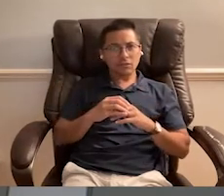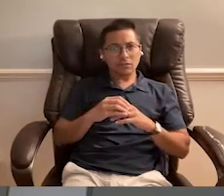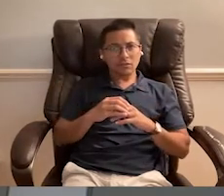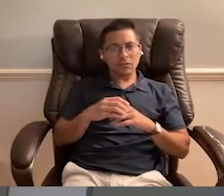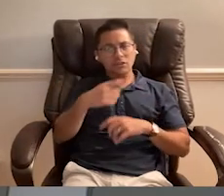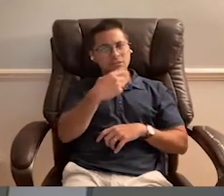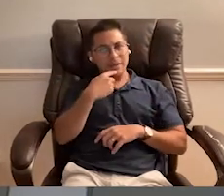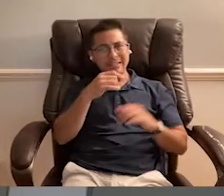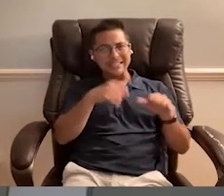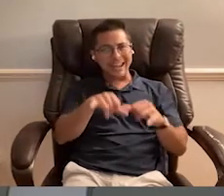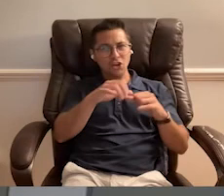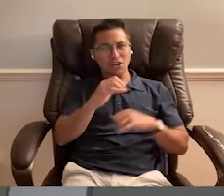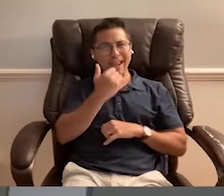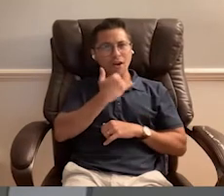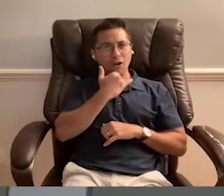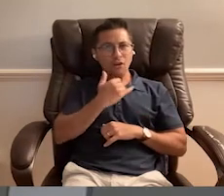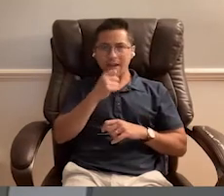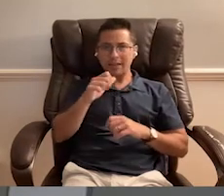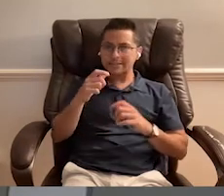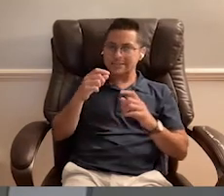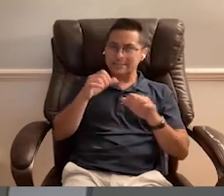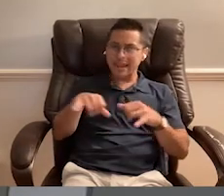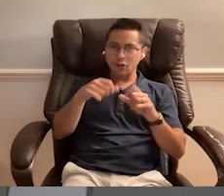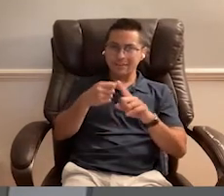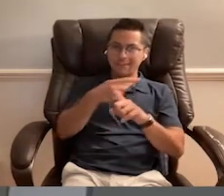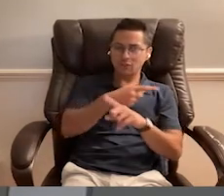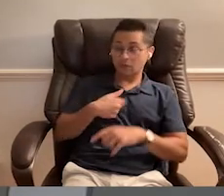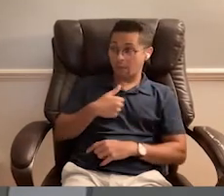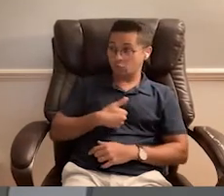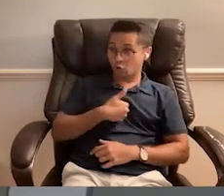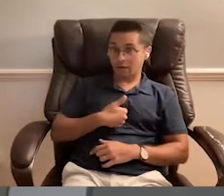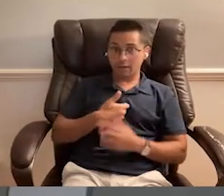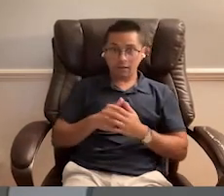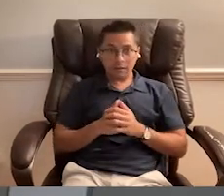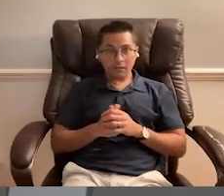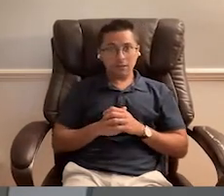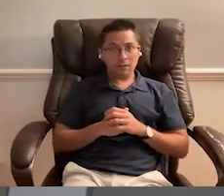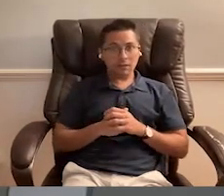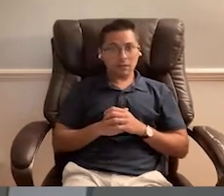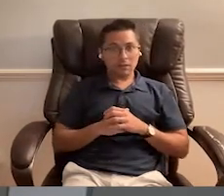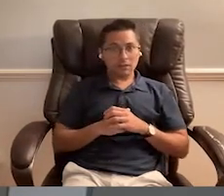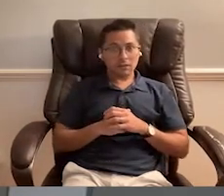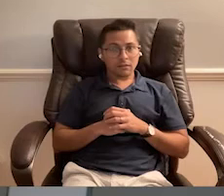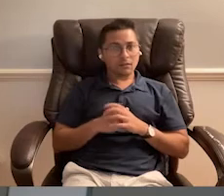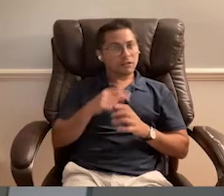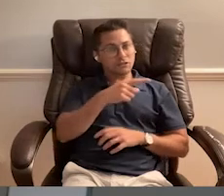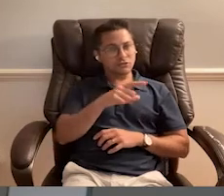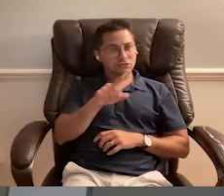meant standard error. Sir? She meant standard error, not standard deviation. Okay. She's the wrong word. I'm sorry. It's okay.